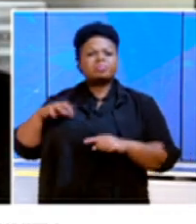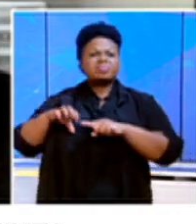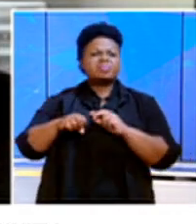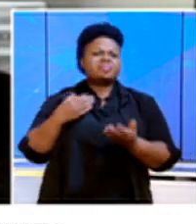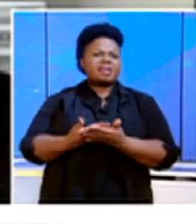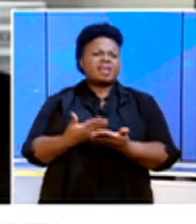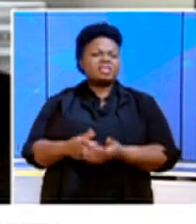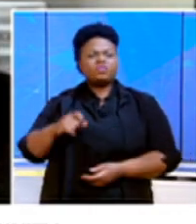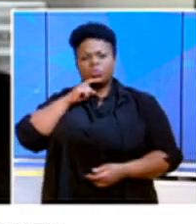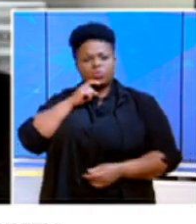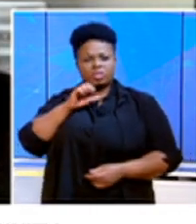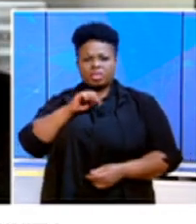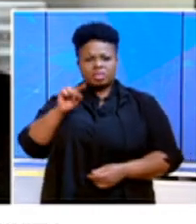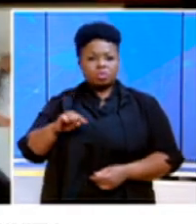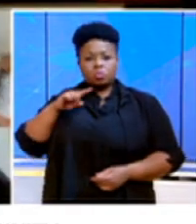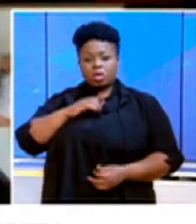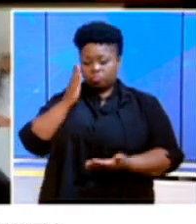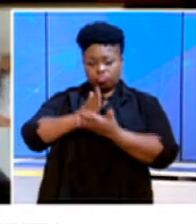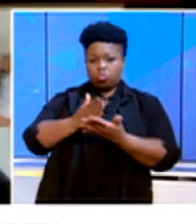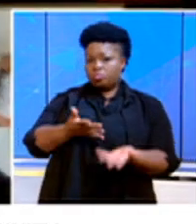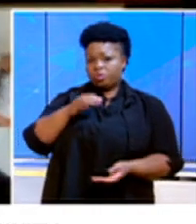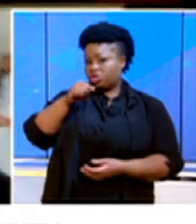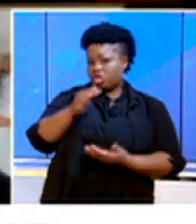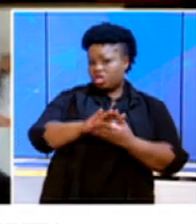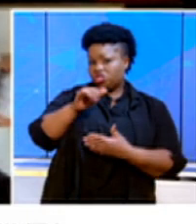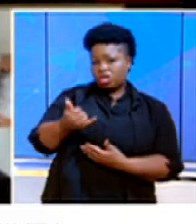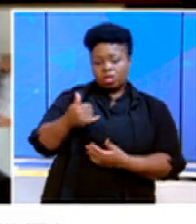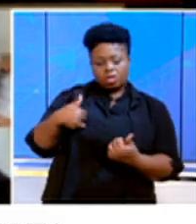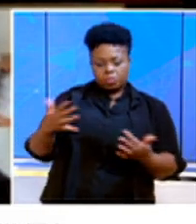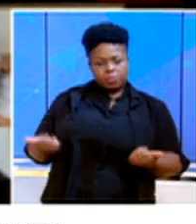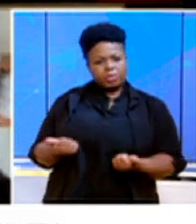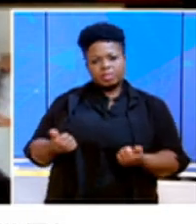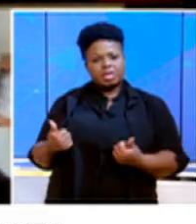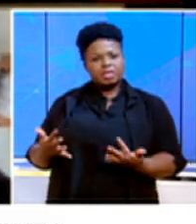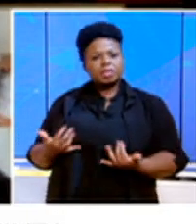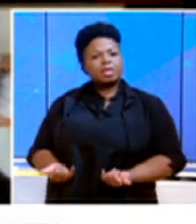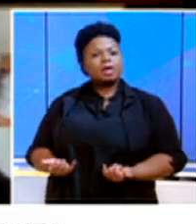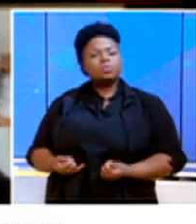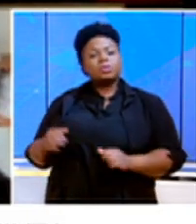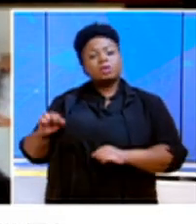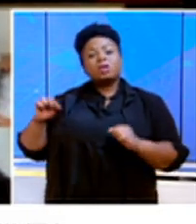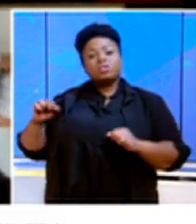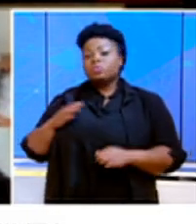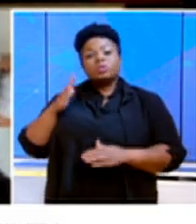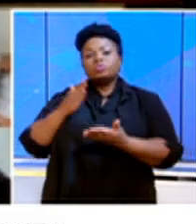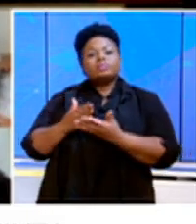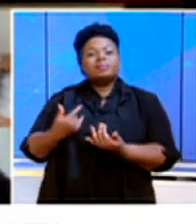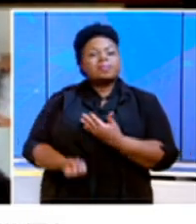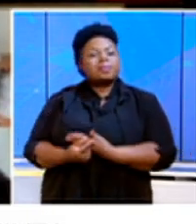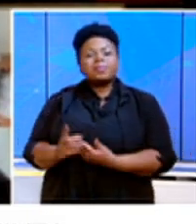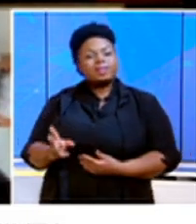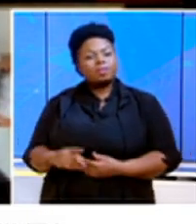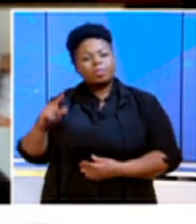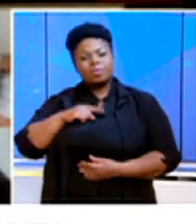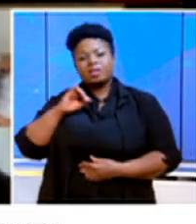also not certain that this Johnson & Johnson rollout that's been apparently agreed was going to happen as well,